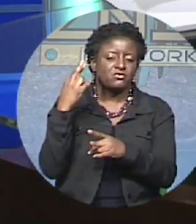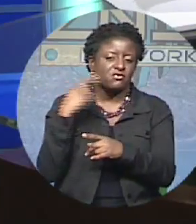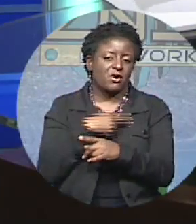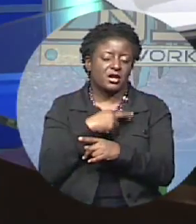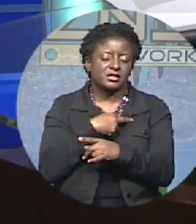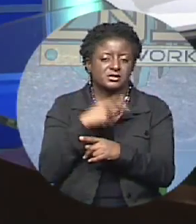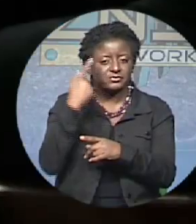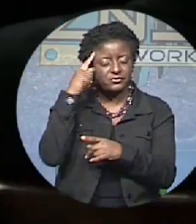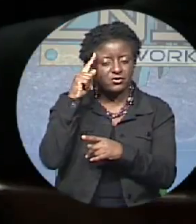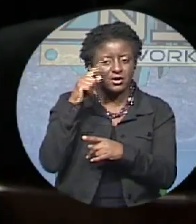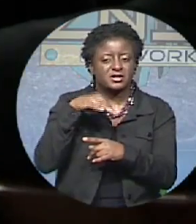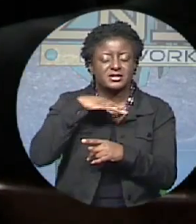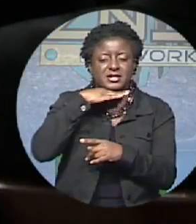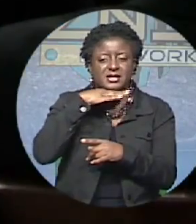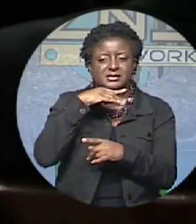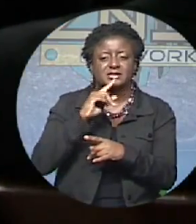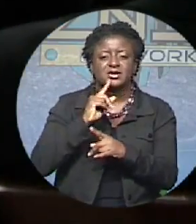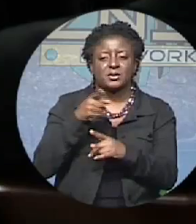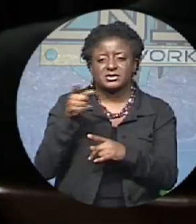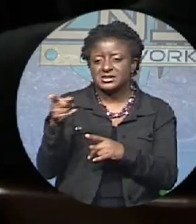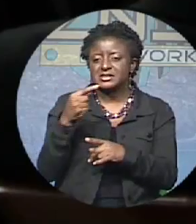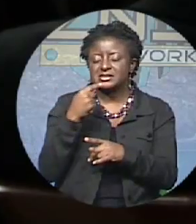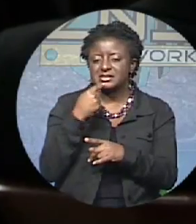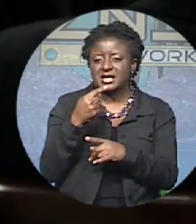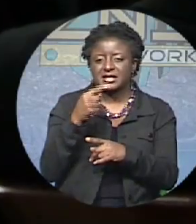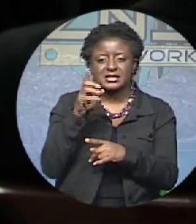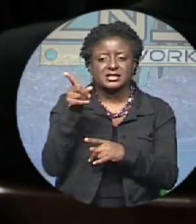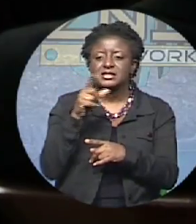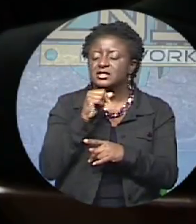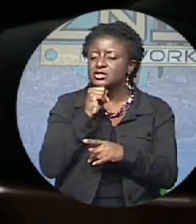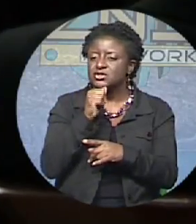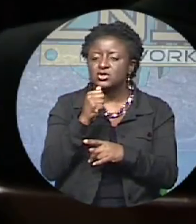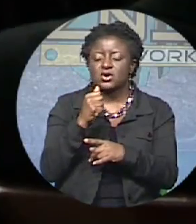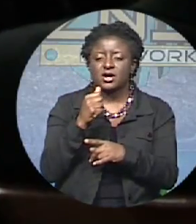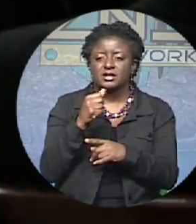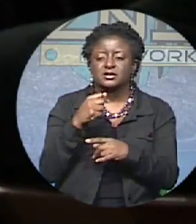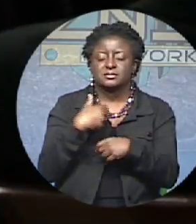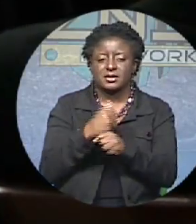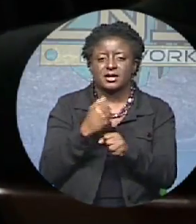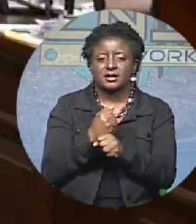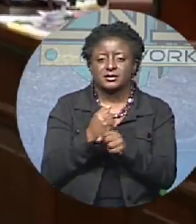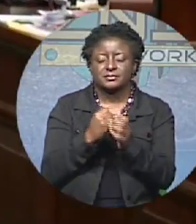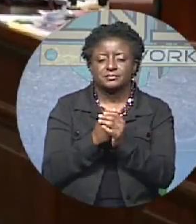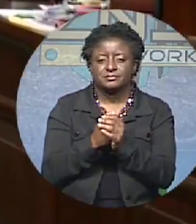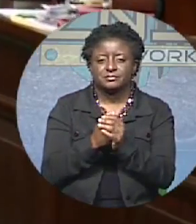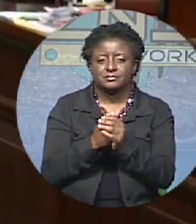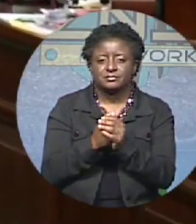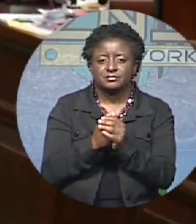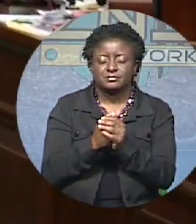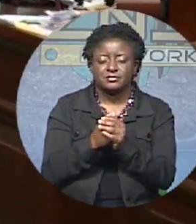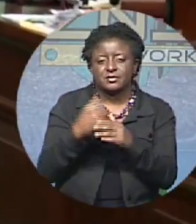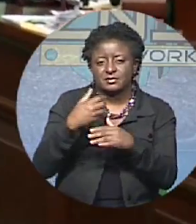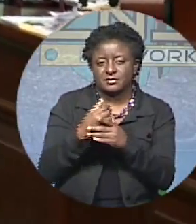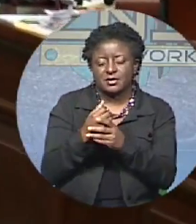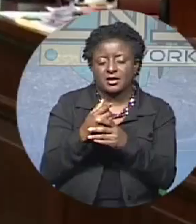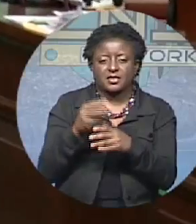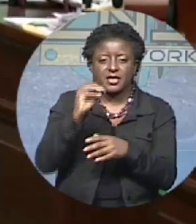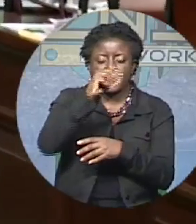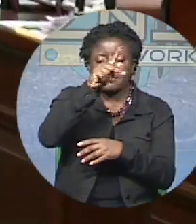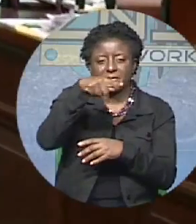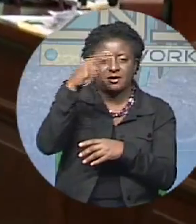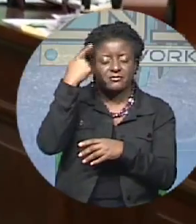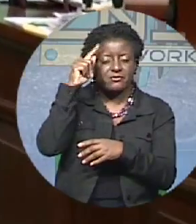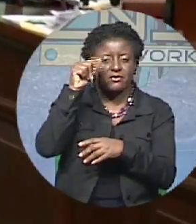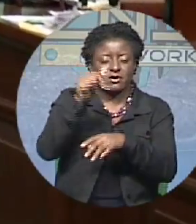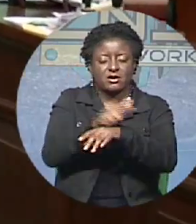making. What a difference a day makes. And in hindsight, had the Member of Parliament for Long Island,